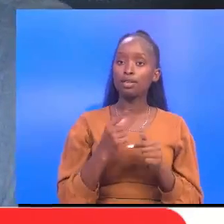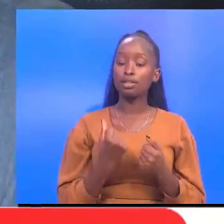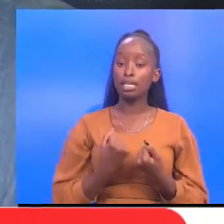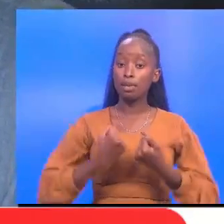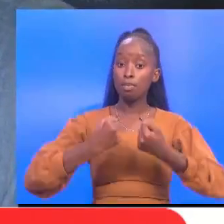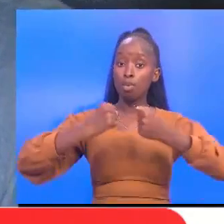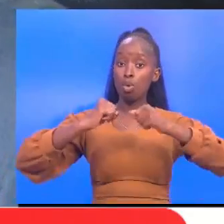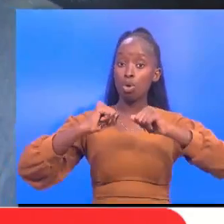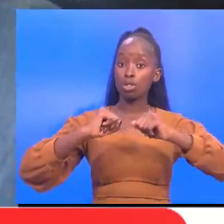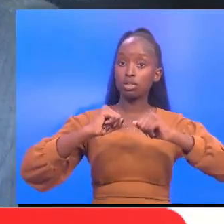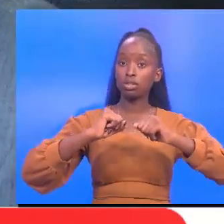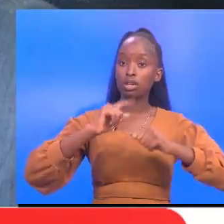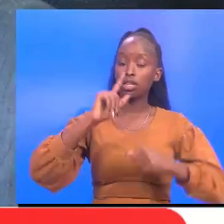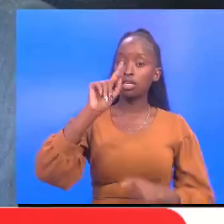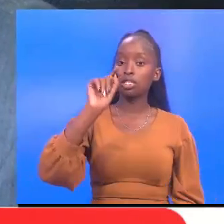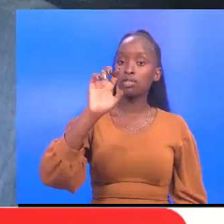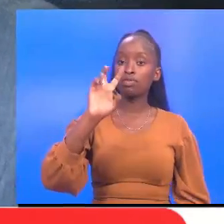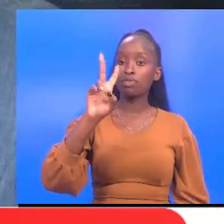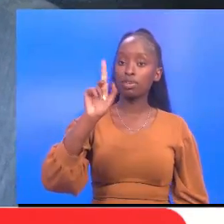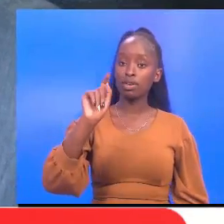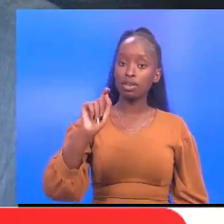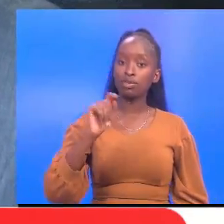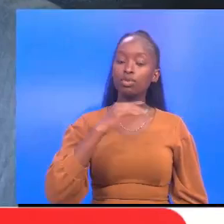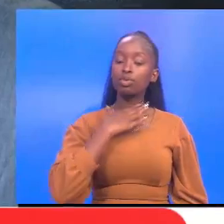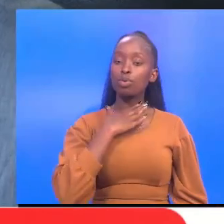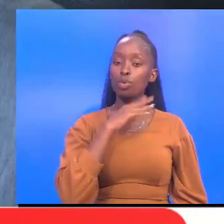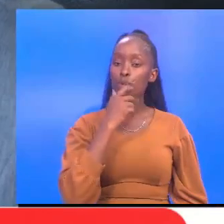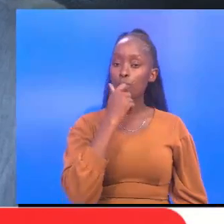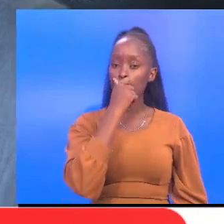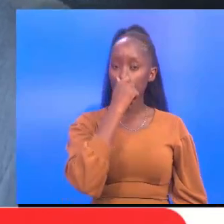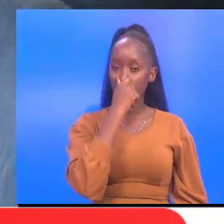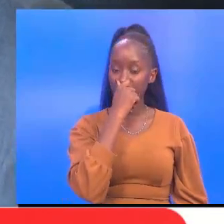TVET SIDAC. I wish to